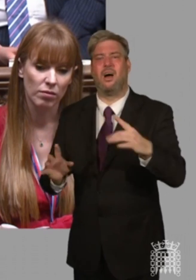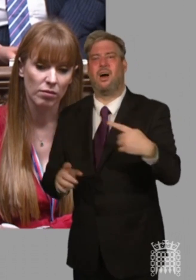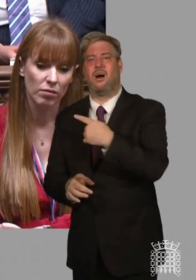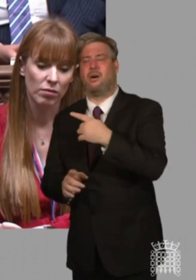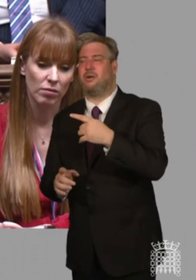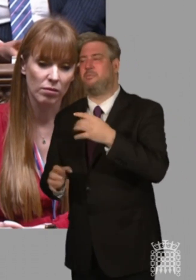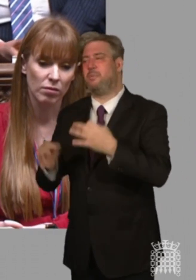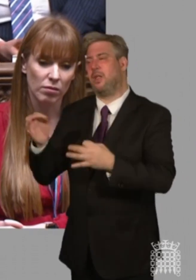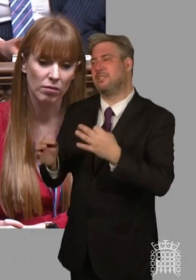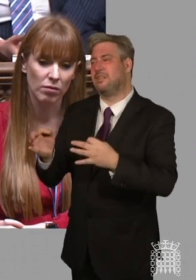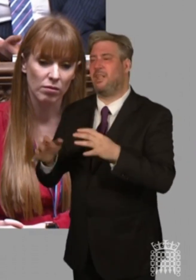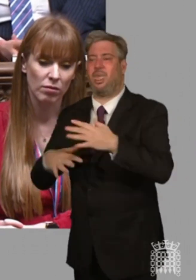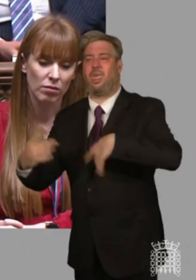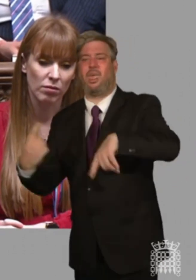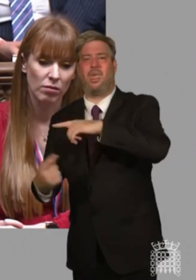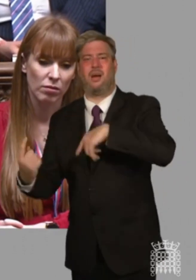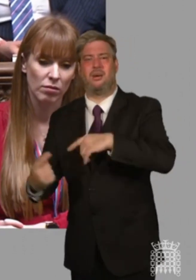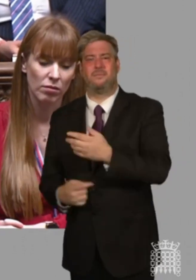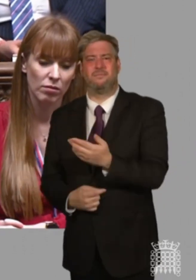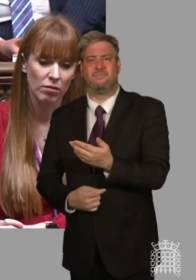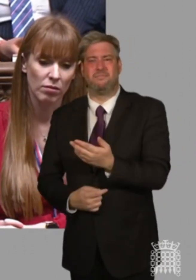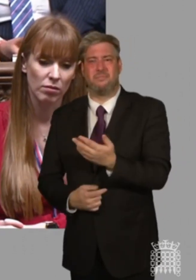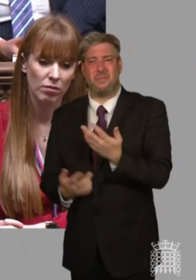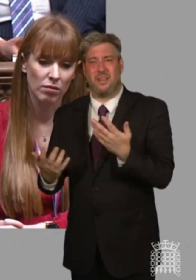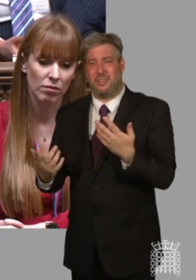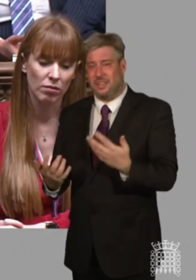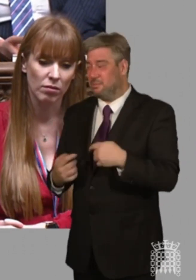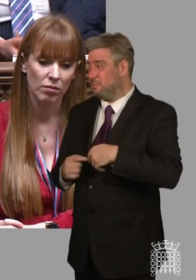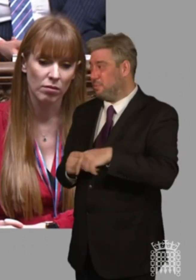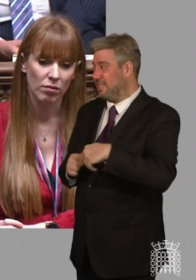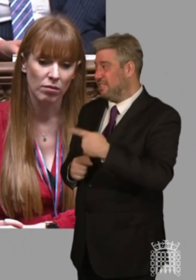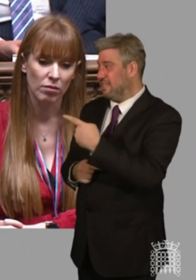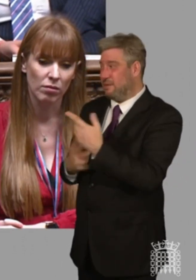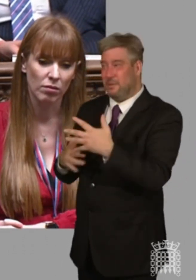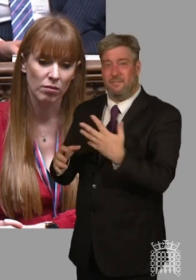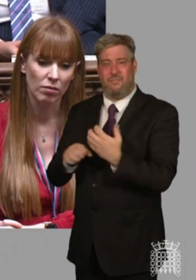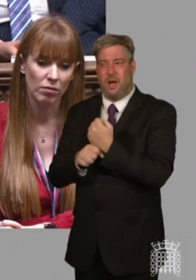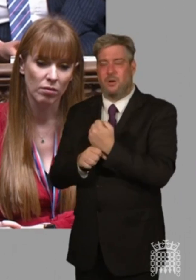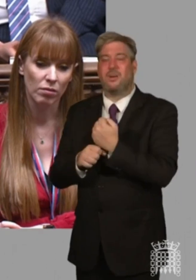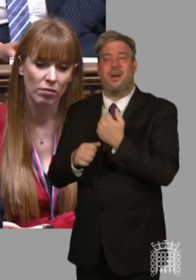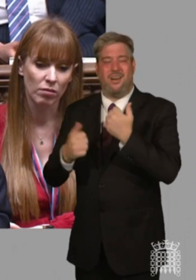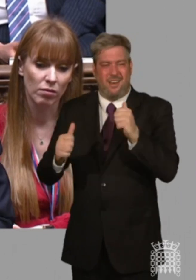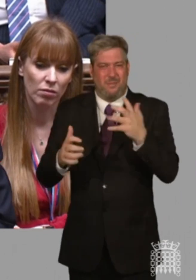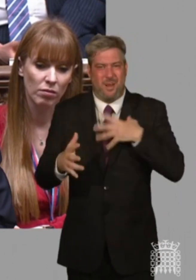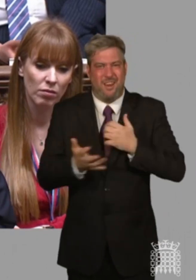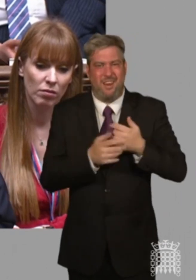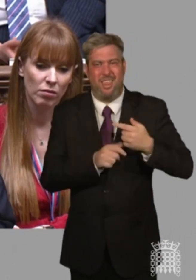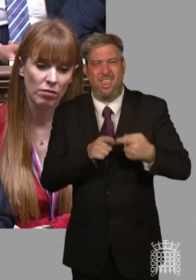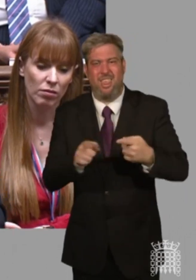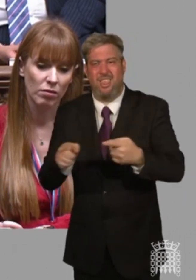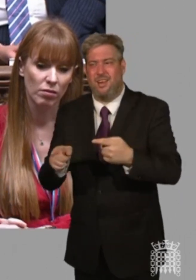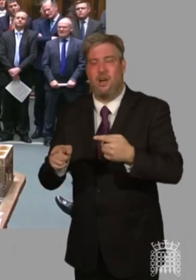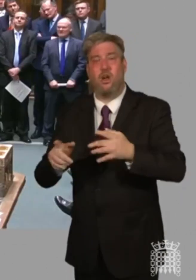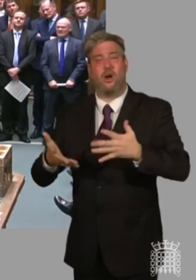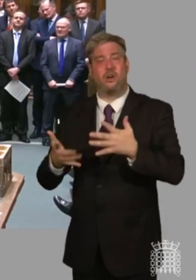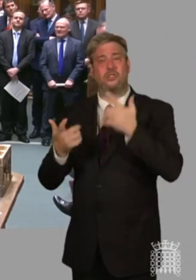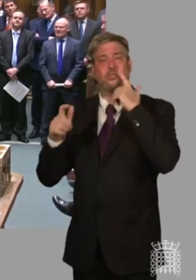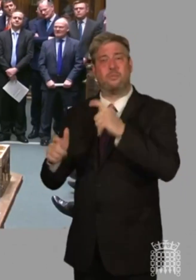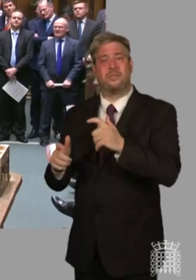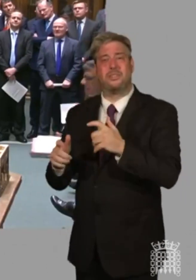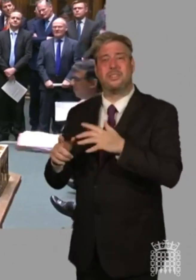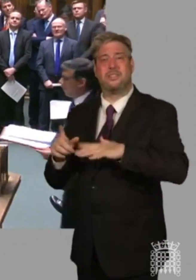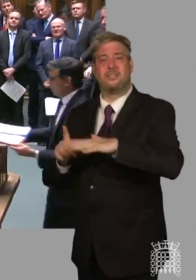start to understand why his own MPs are saying he simply does not get what Britain needs?